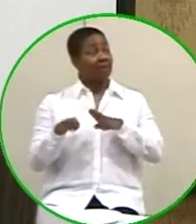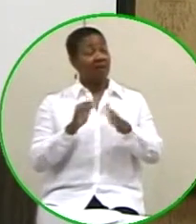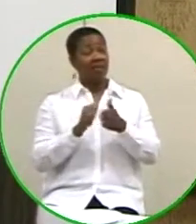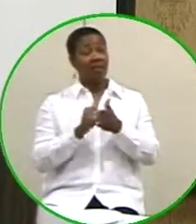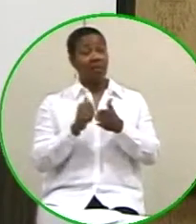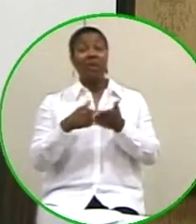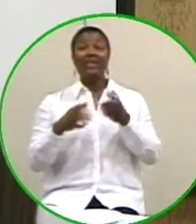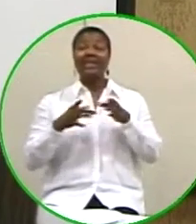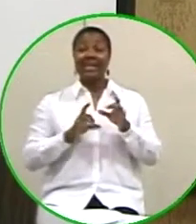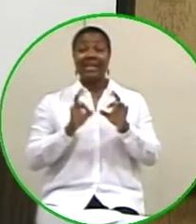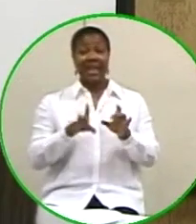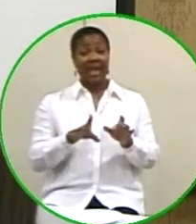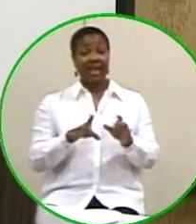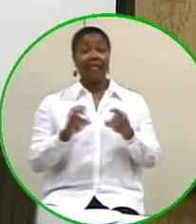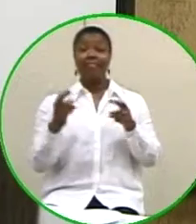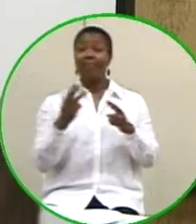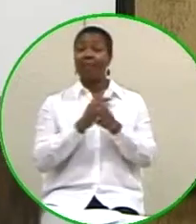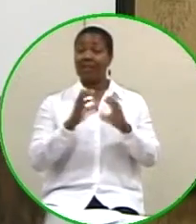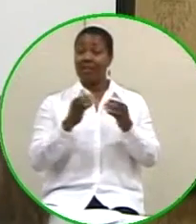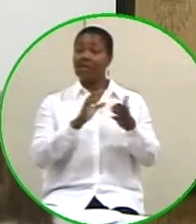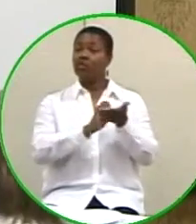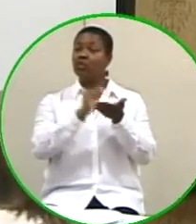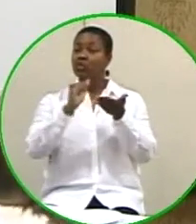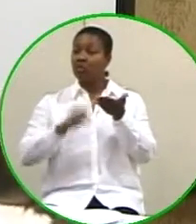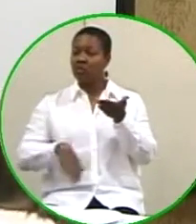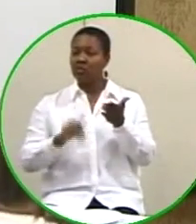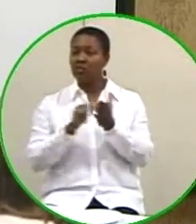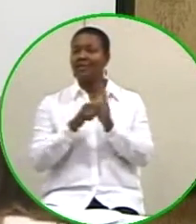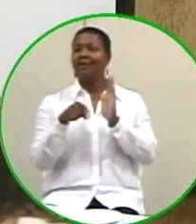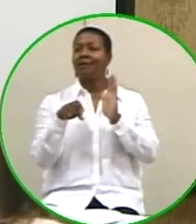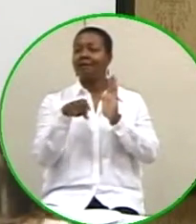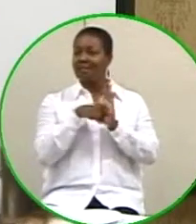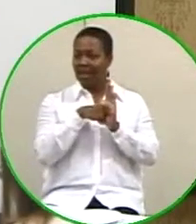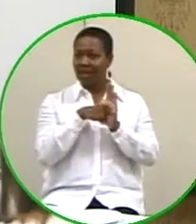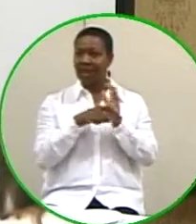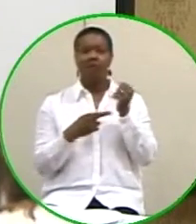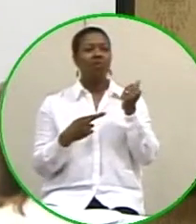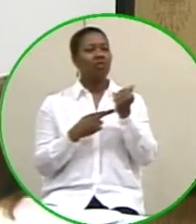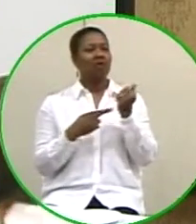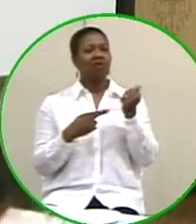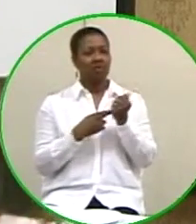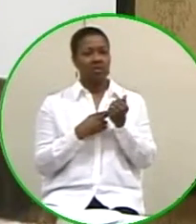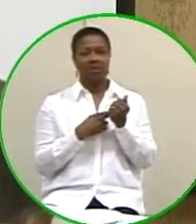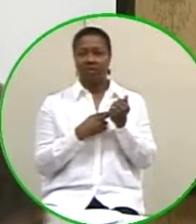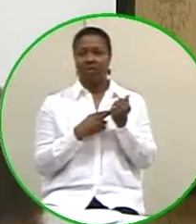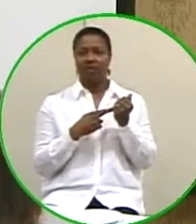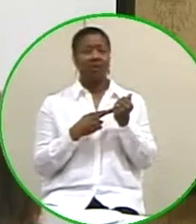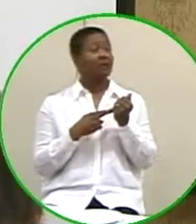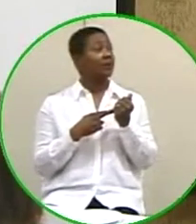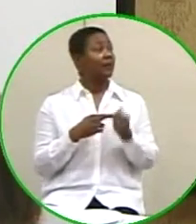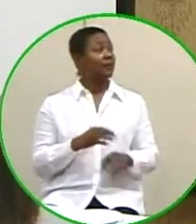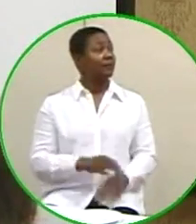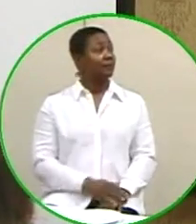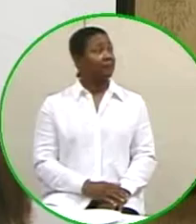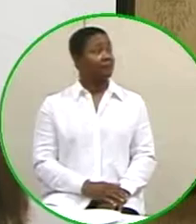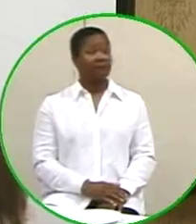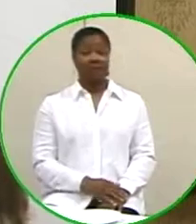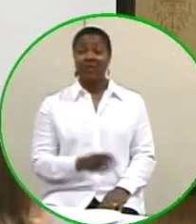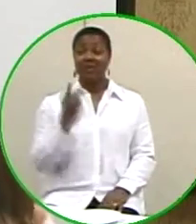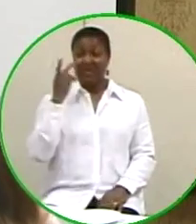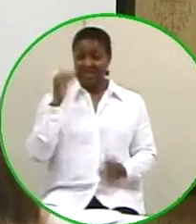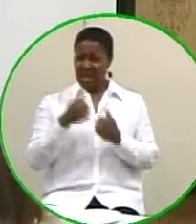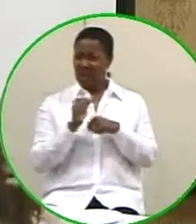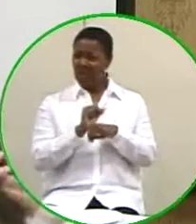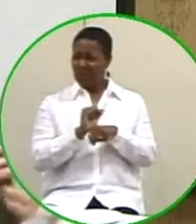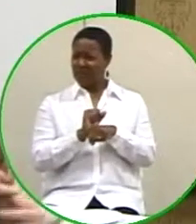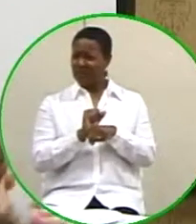the math class, was removed. So it is a negative reinforcer. Do you see how this